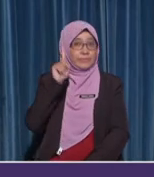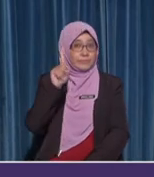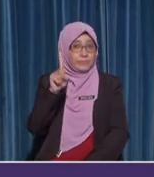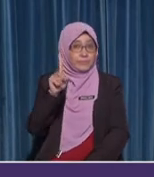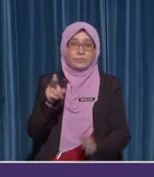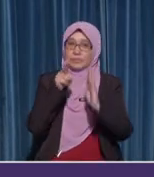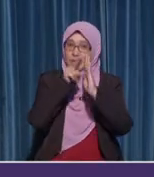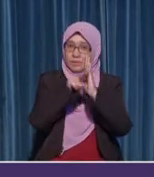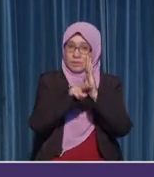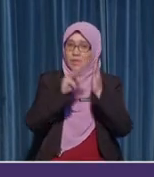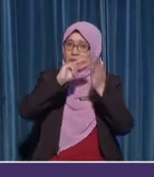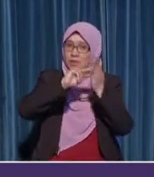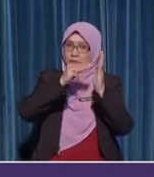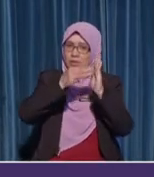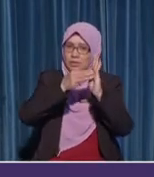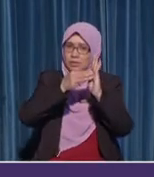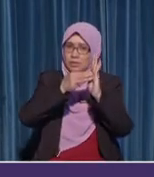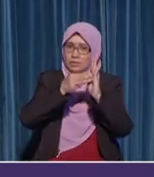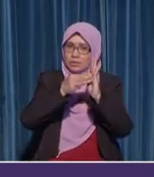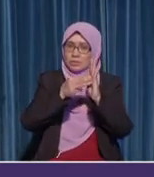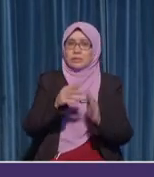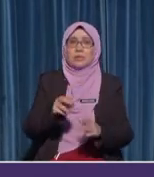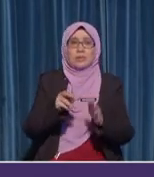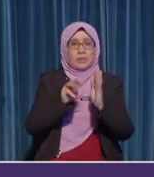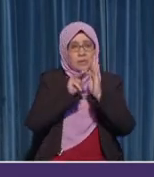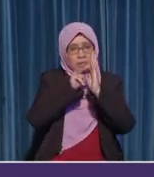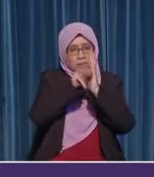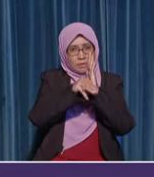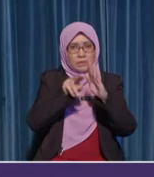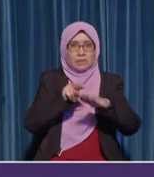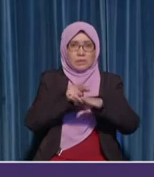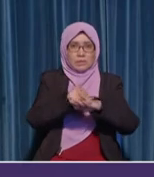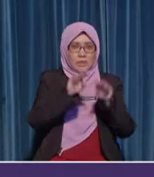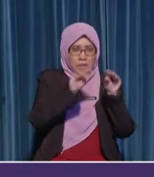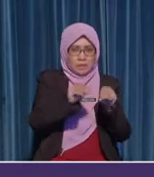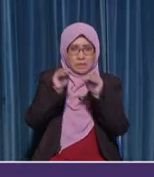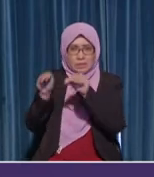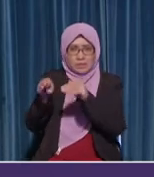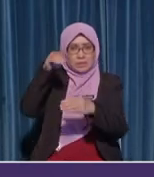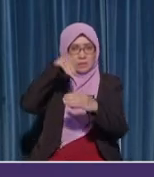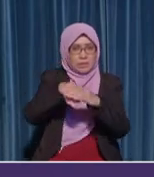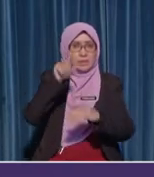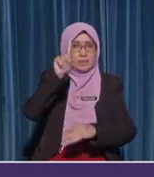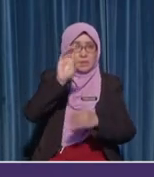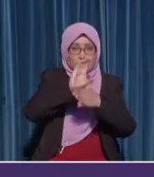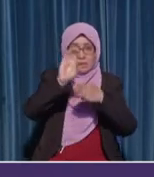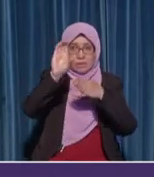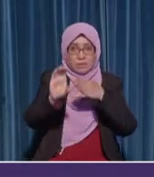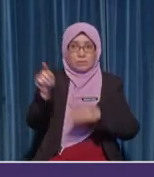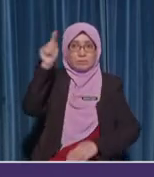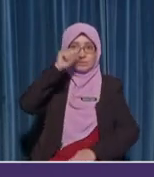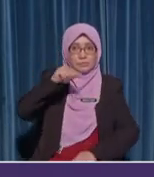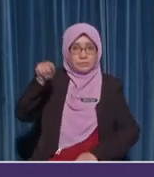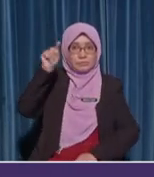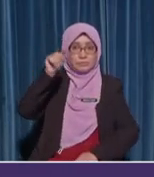1 hour means the minute hand moves in one complete circle on the